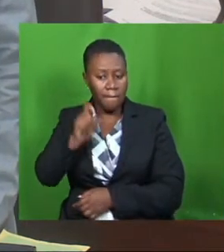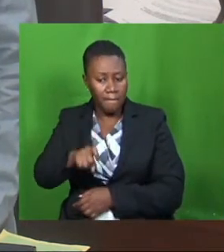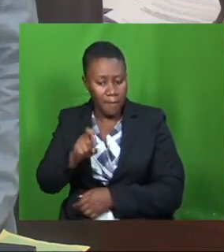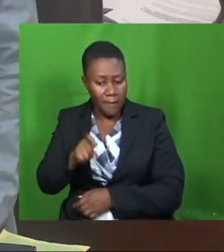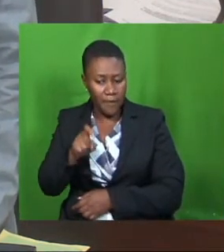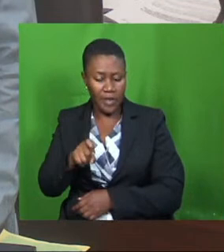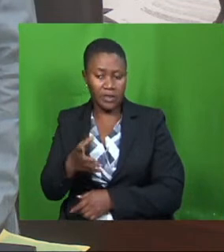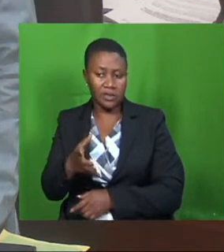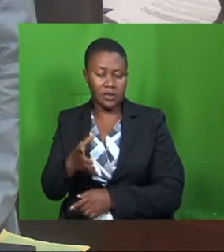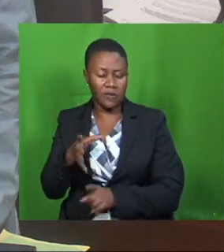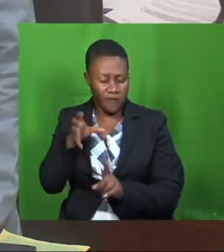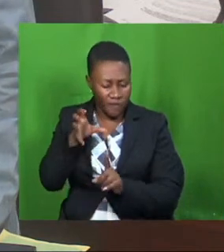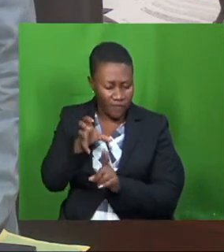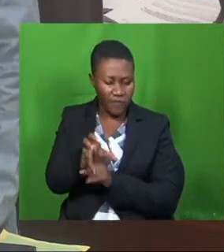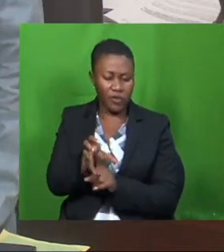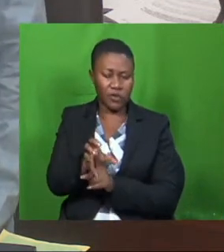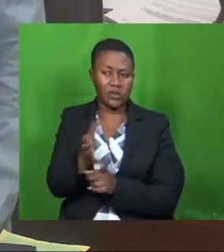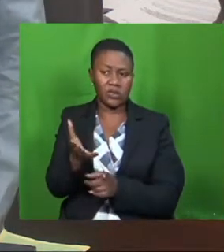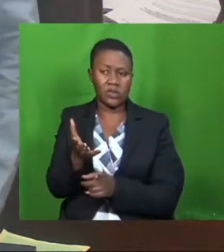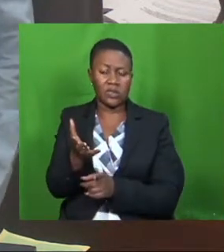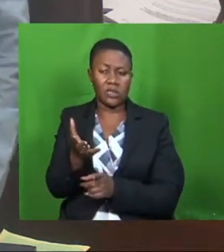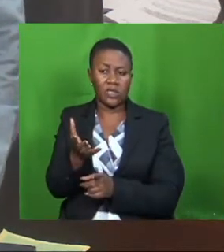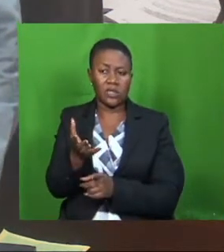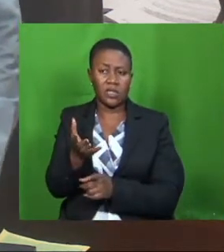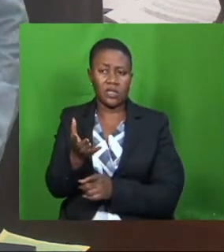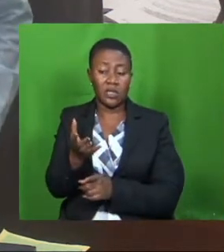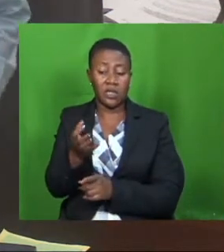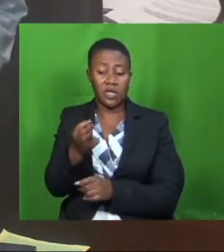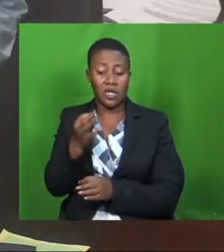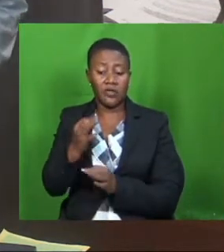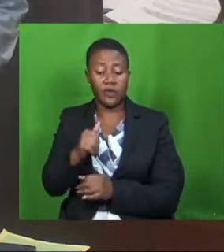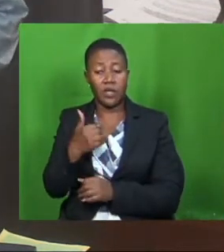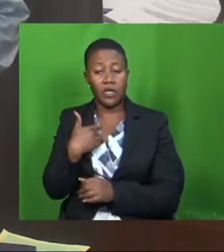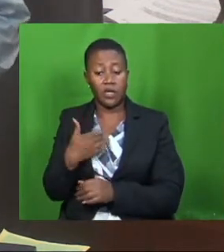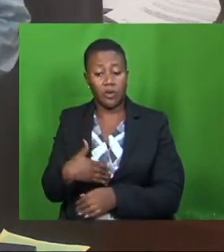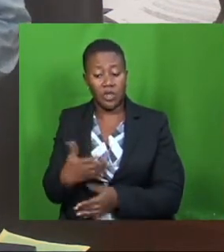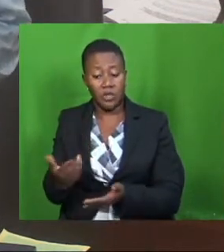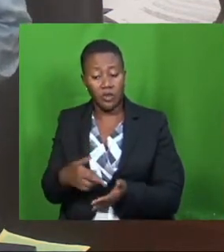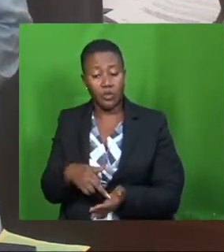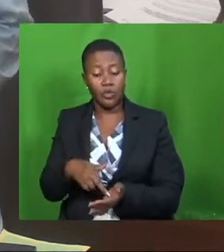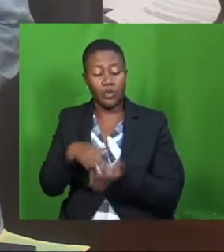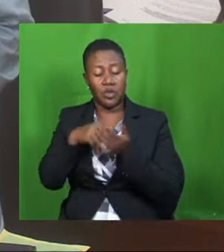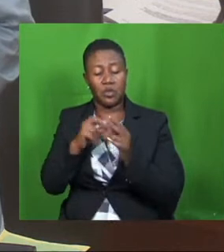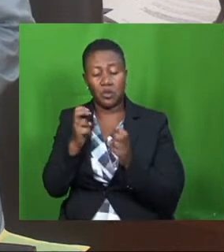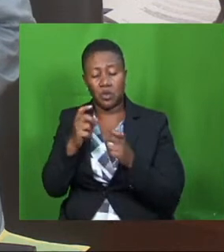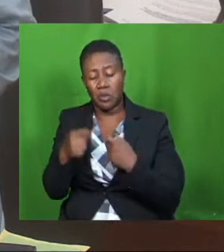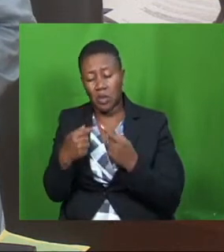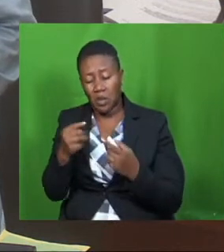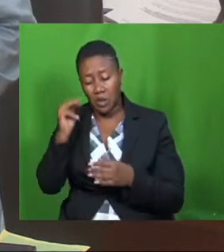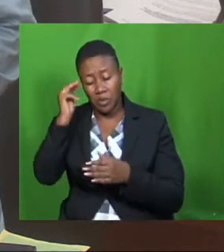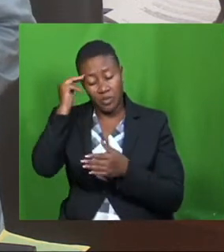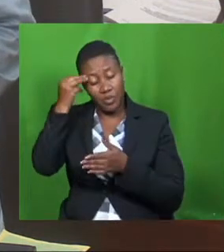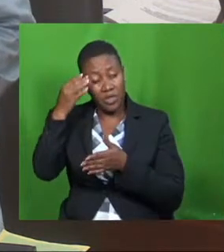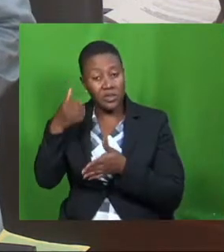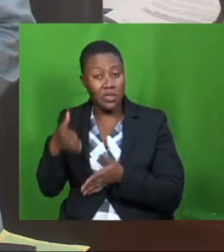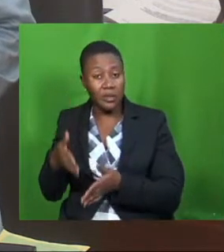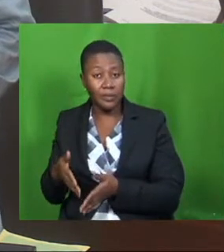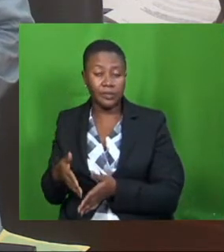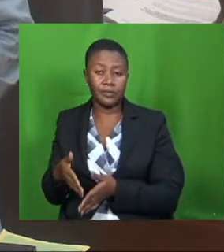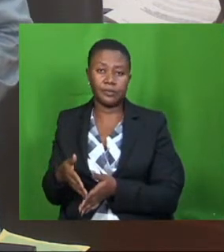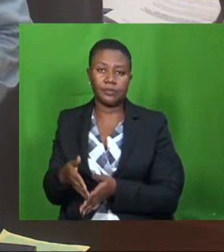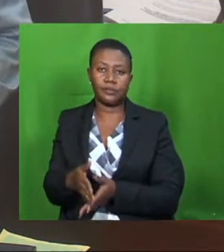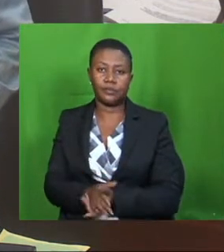but not here. I'll abandon your campaign along the line, Mr. Speaker. So I